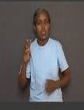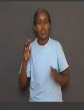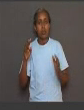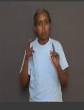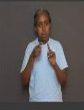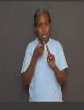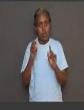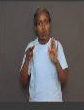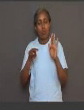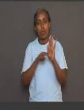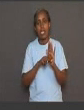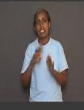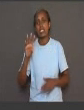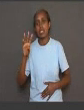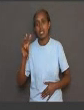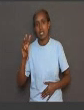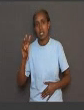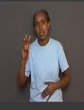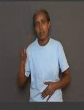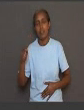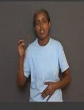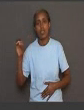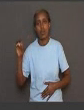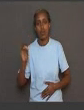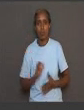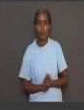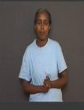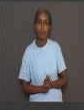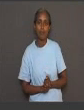plus or minus 6, 0.